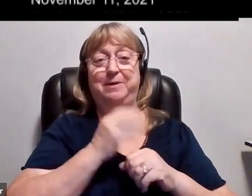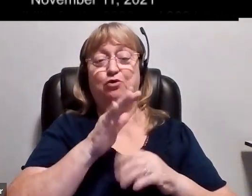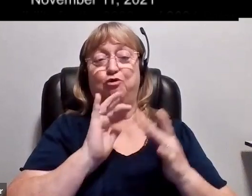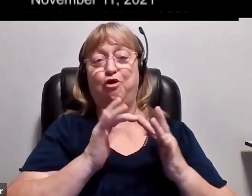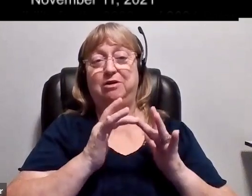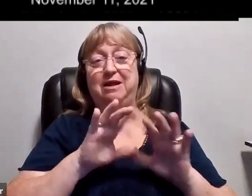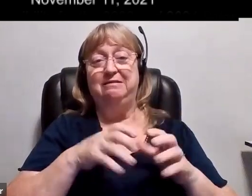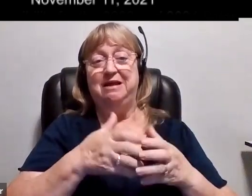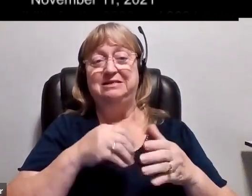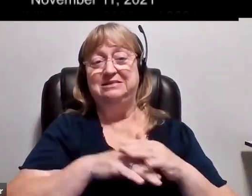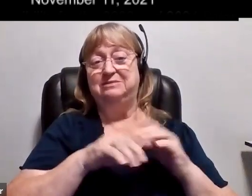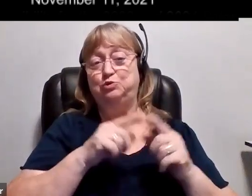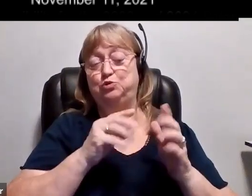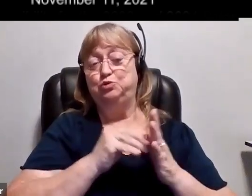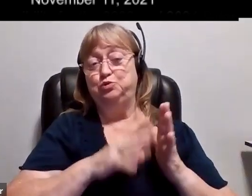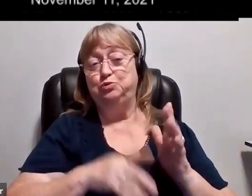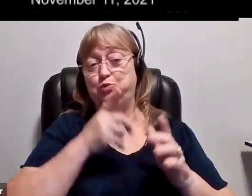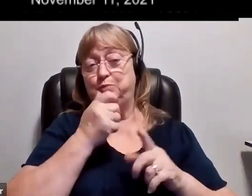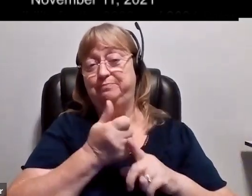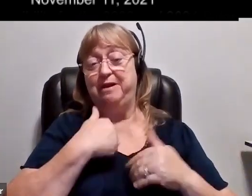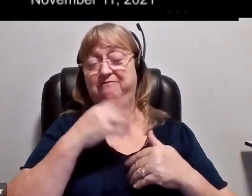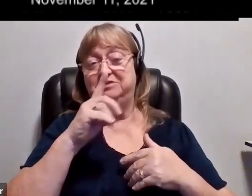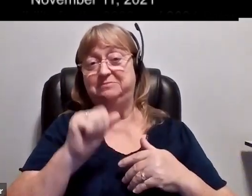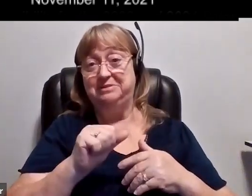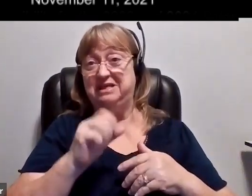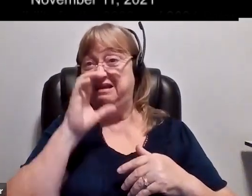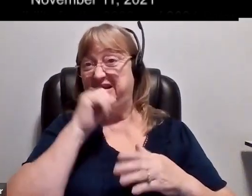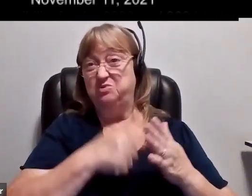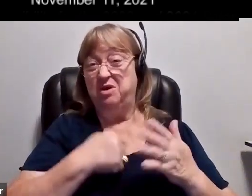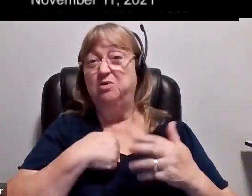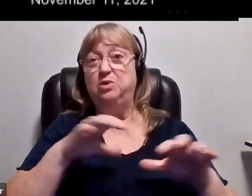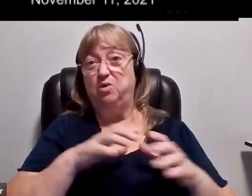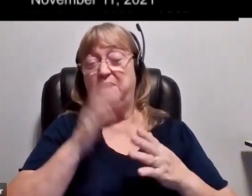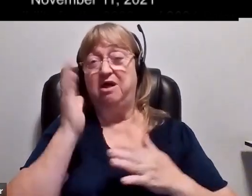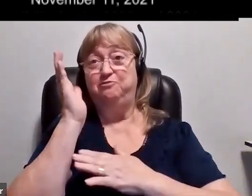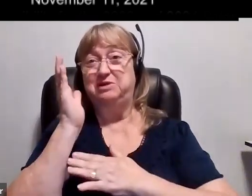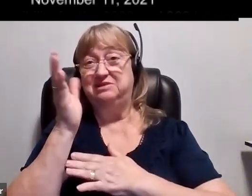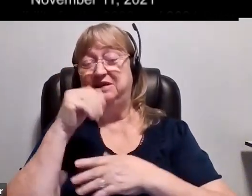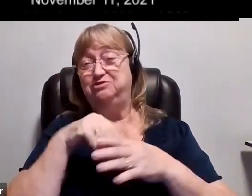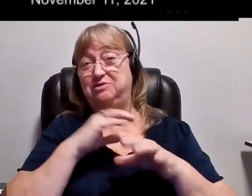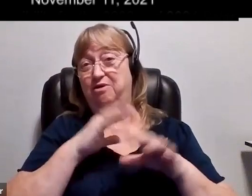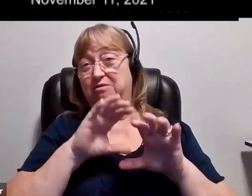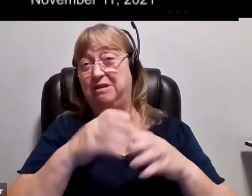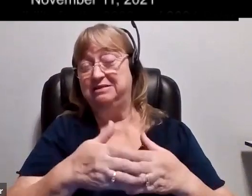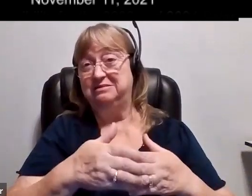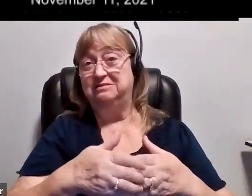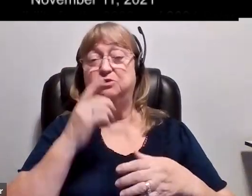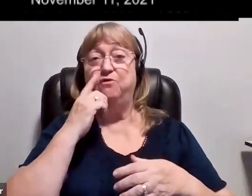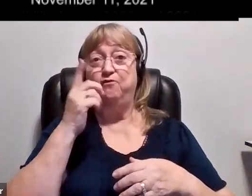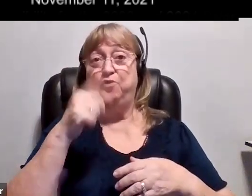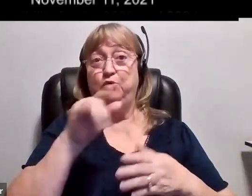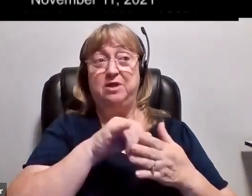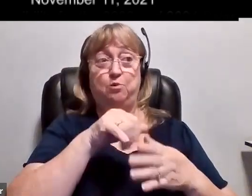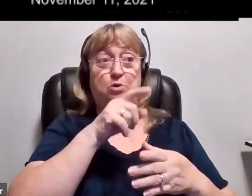online class accessible to students with disabilities. And guess what? We do a lot of presentations in our classes. And so those of you that were in